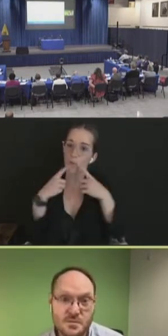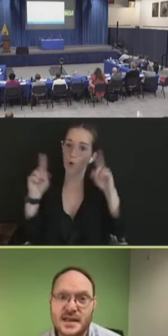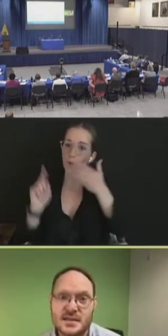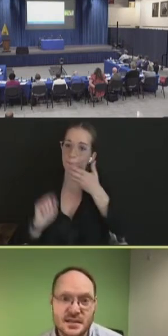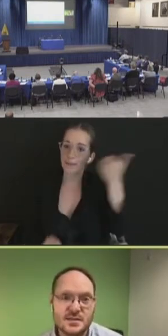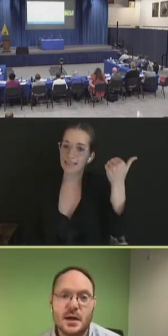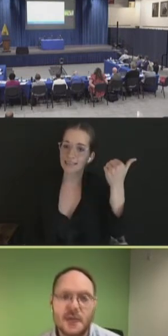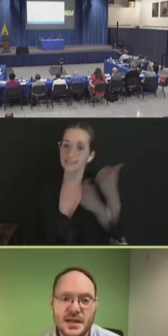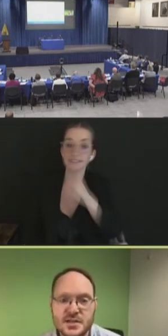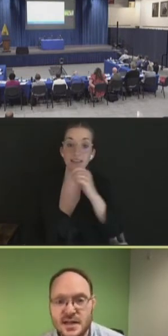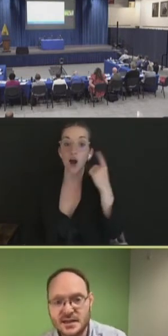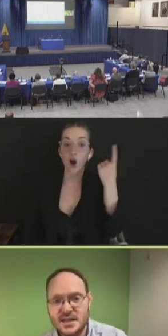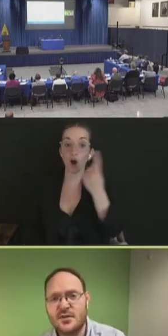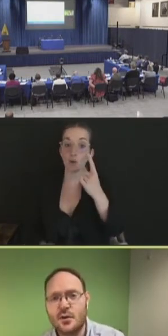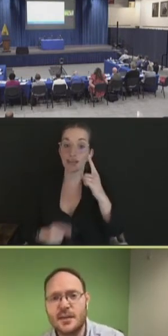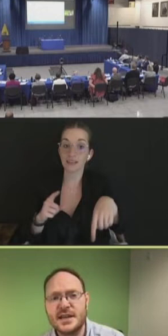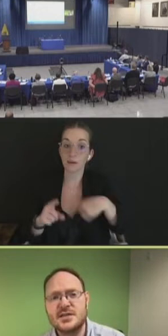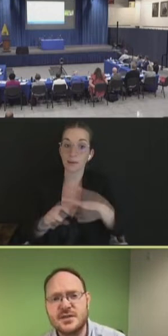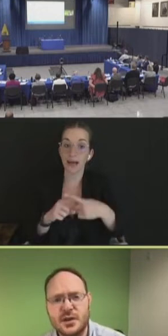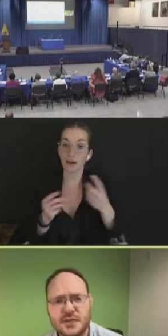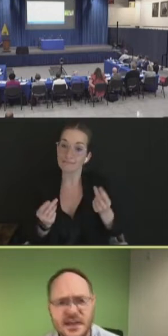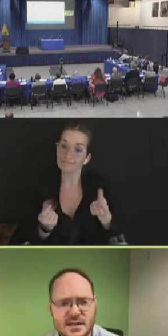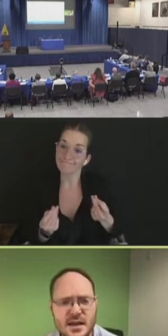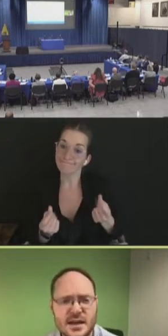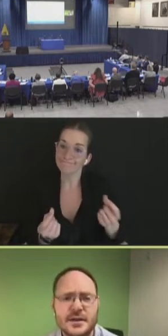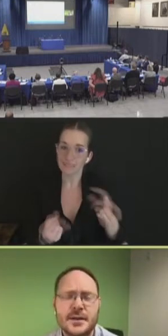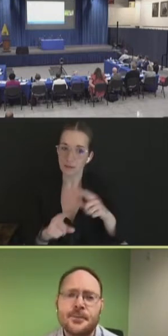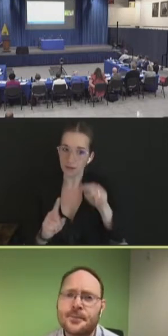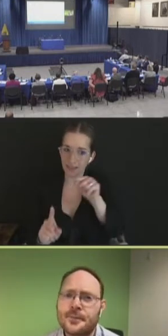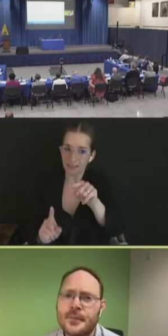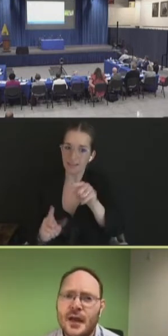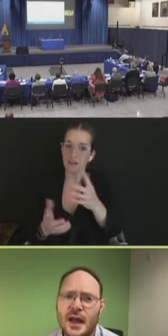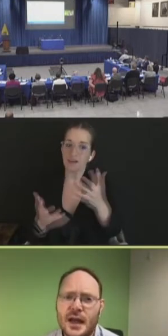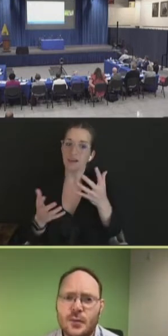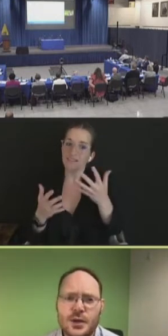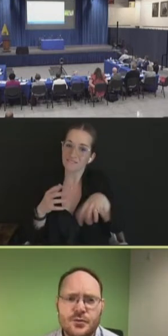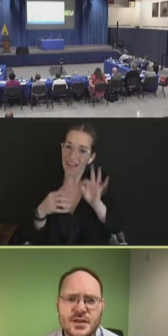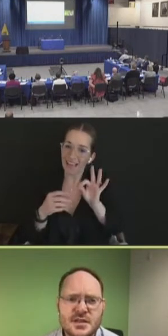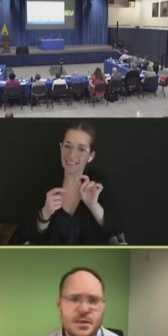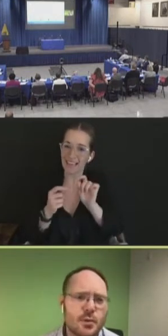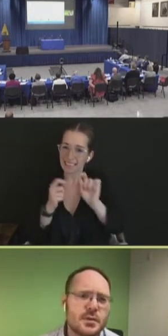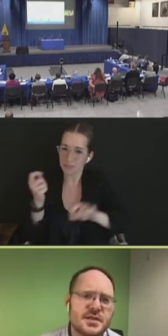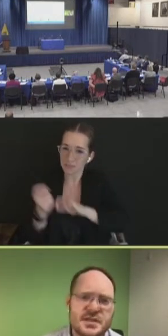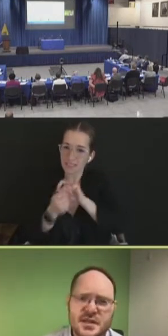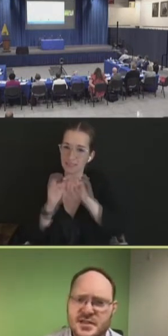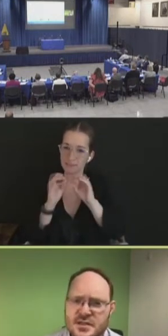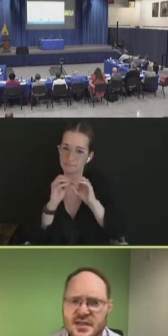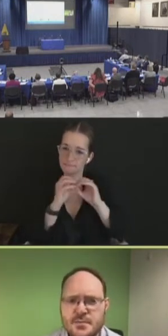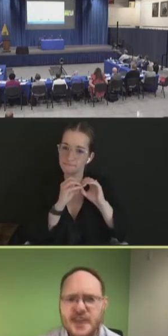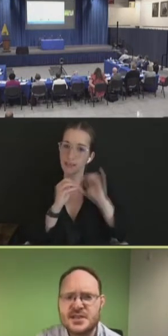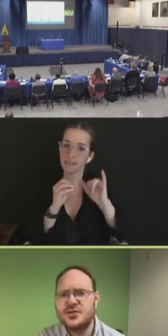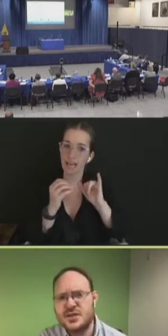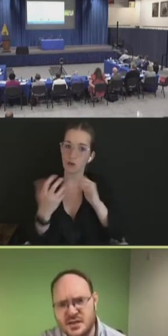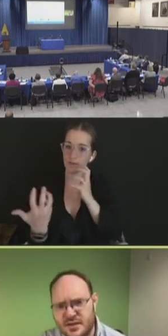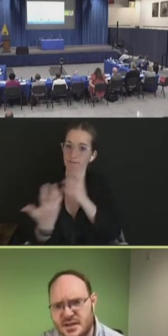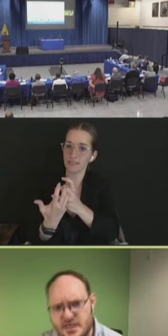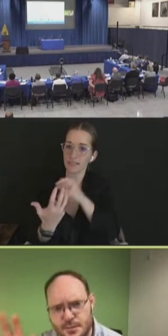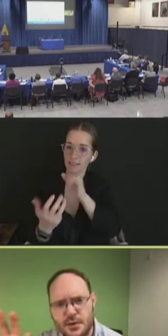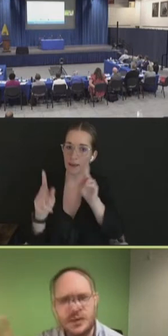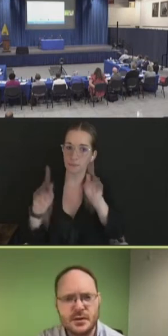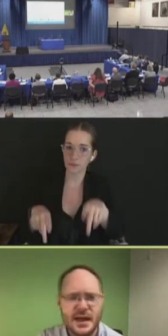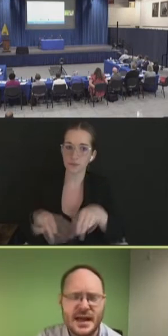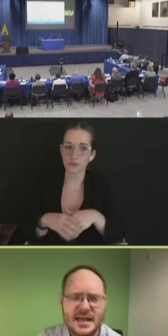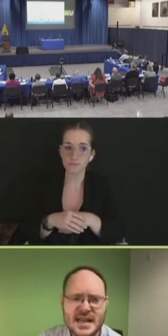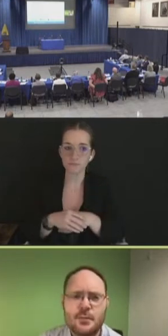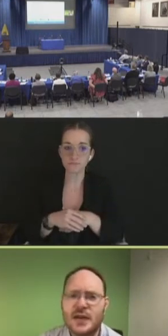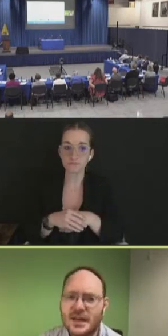that works best in these populations. And these formulations, if you go to the next slide, we recently published in Science Translation Medicine, just as a very